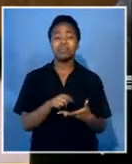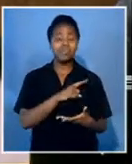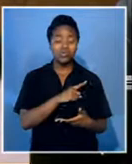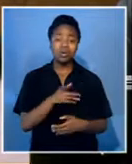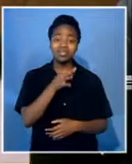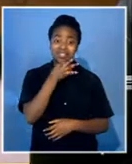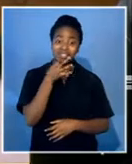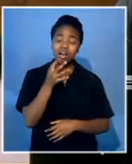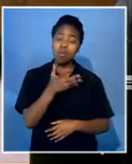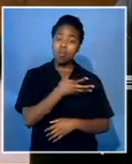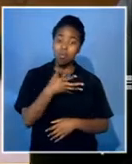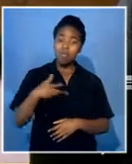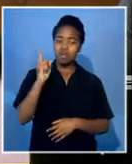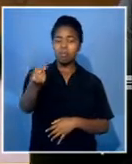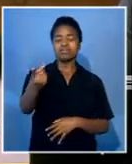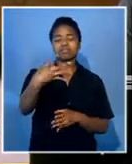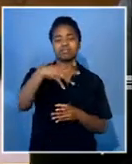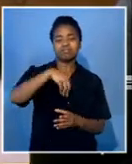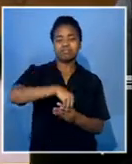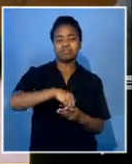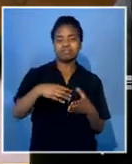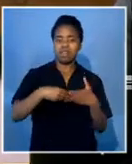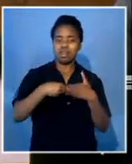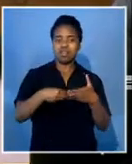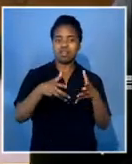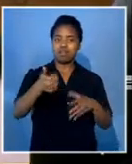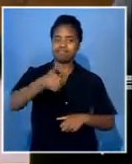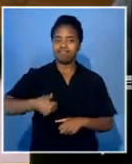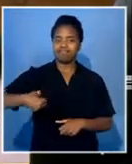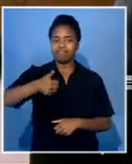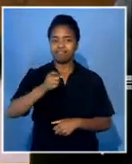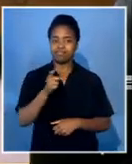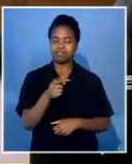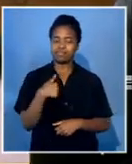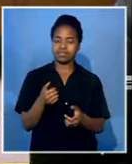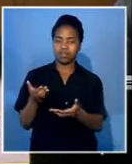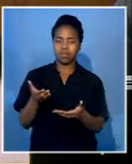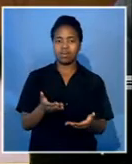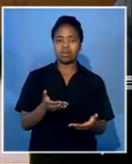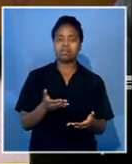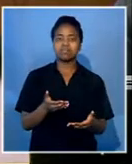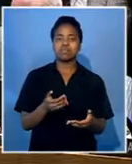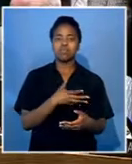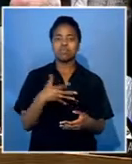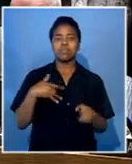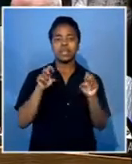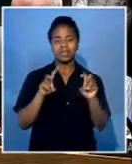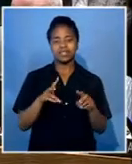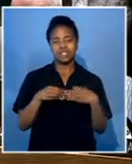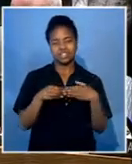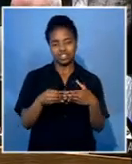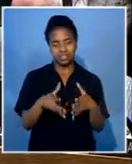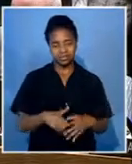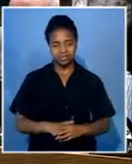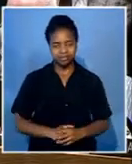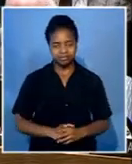Your Excellencies very good progress in this area, and I welcome today's resolution on women's peace leadership.